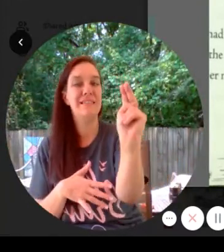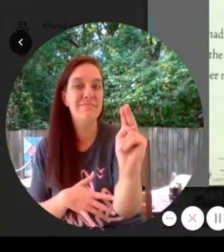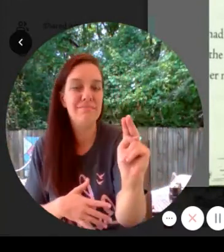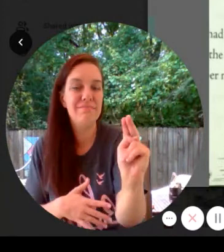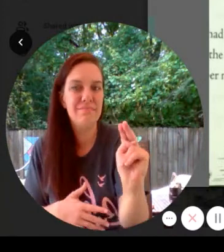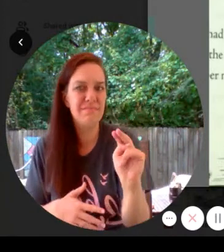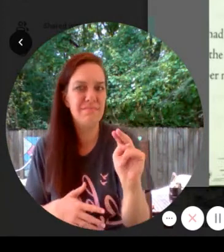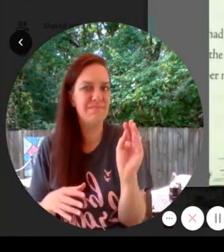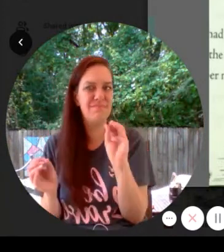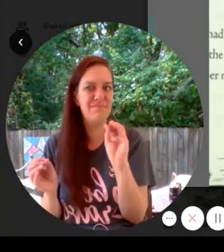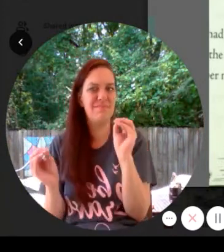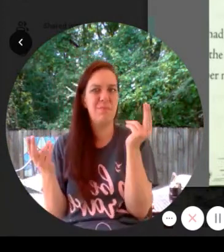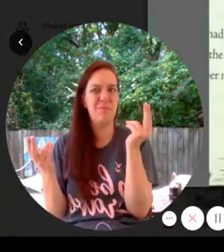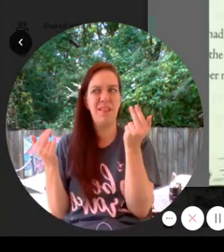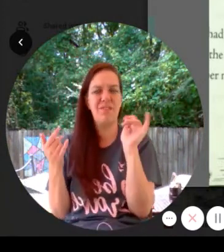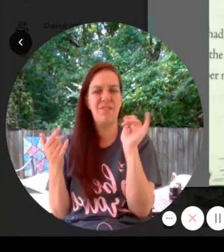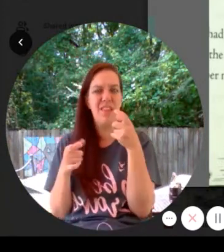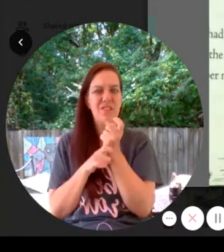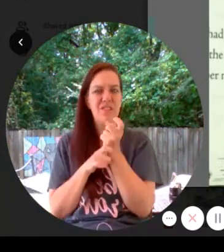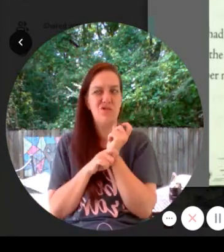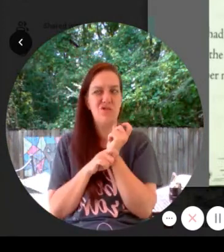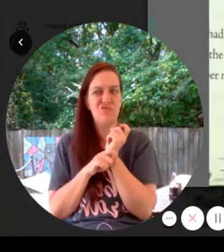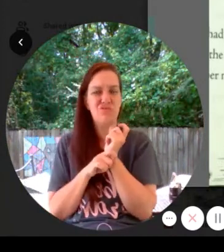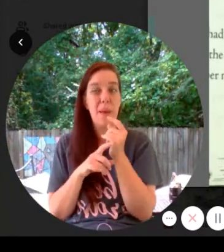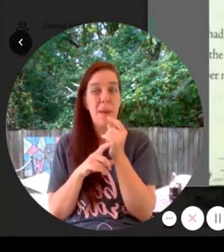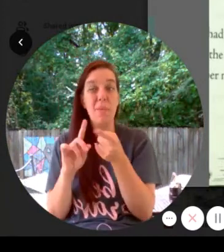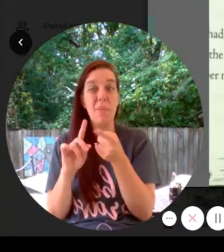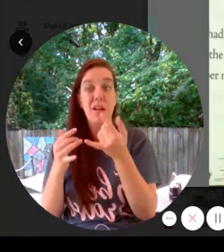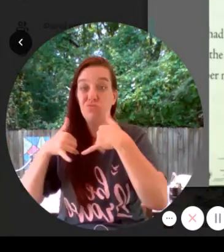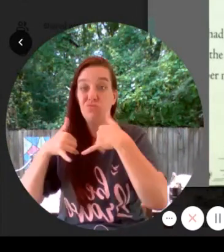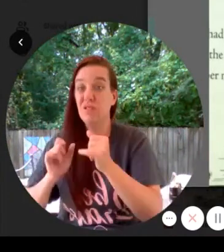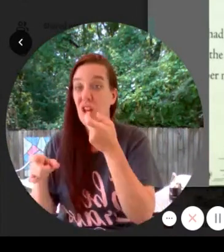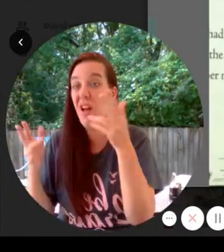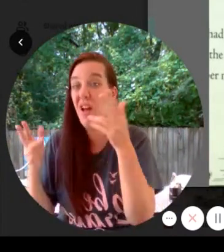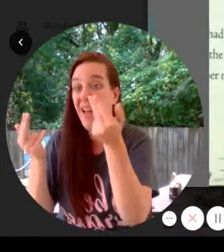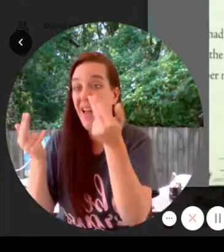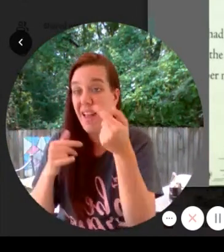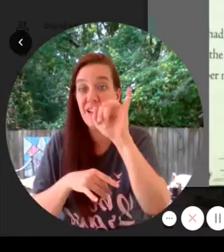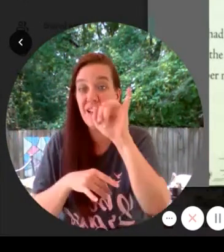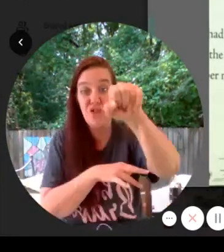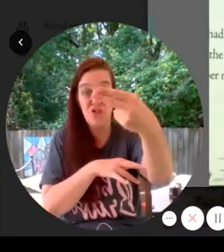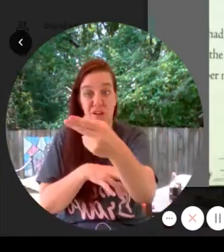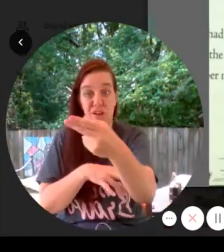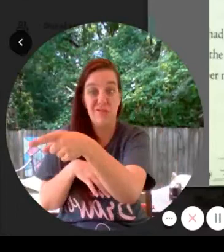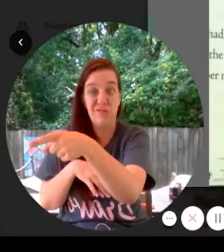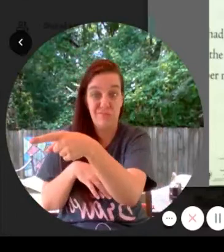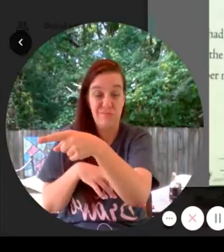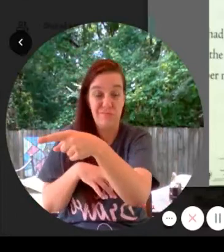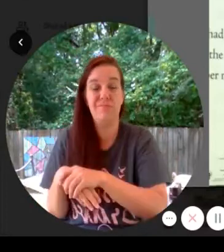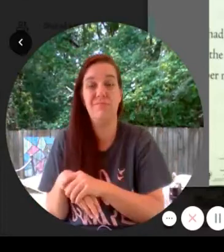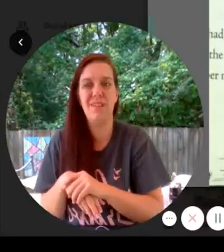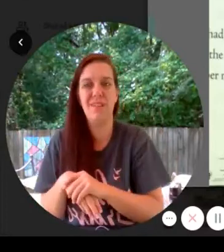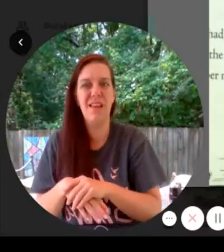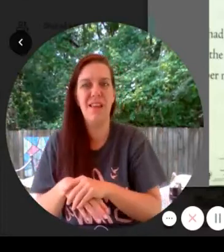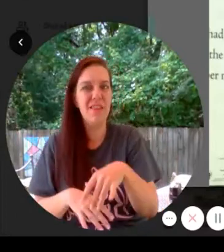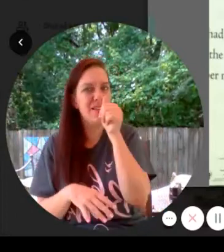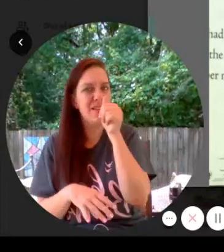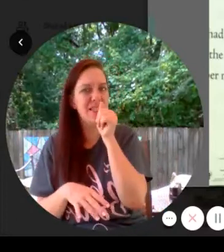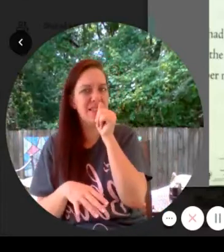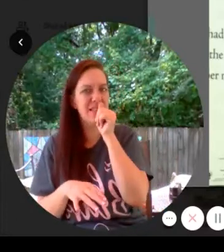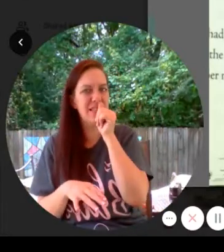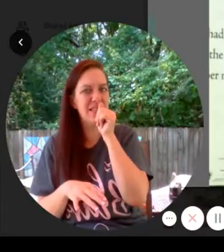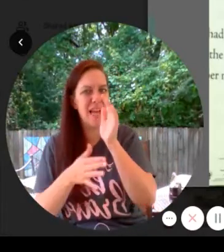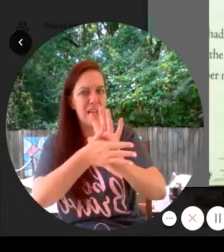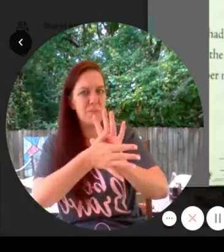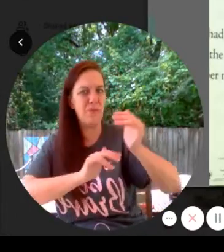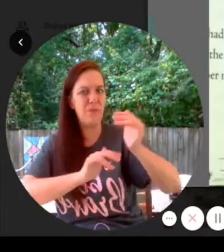that joke, but they were still laughing at Josh. "The silent film actor," said Coach O. "He